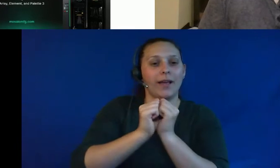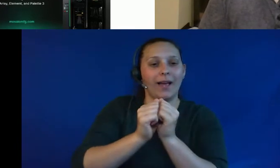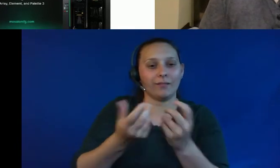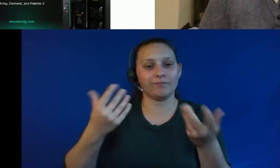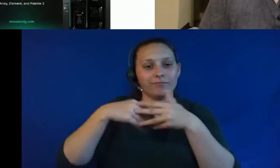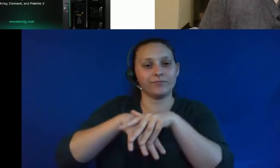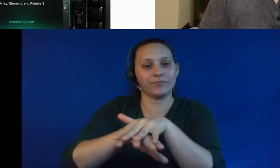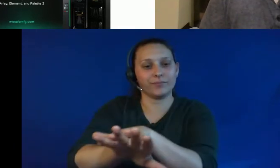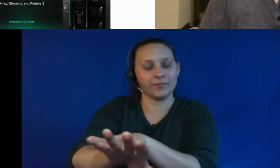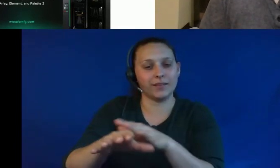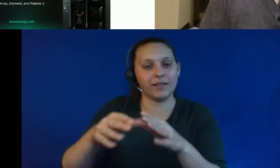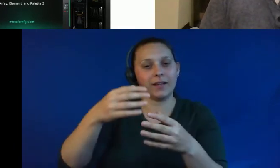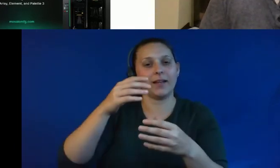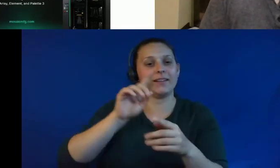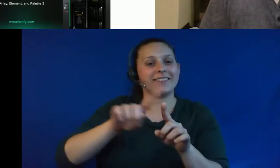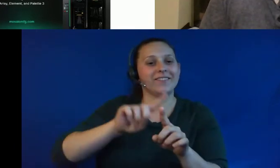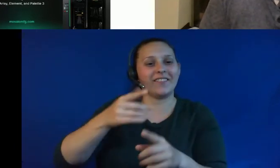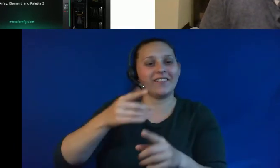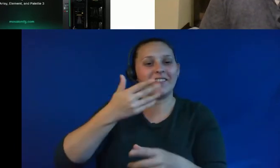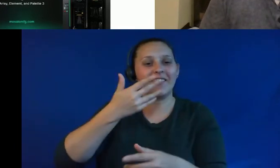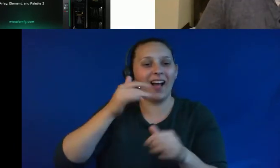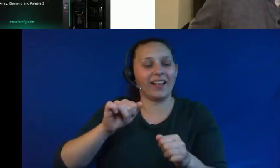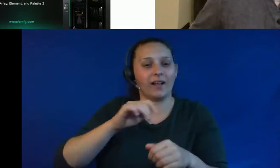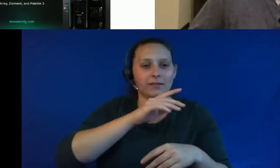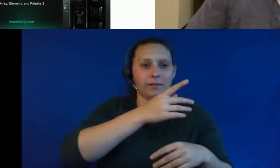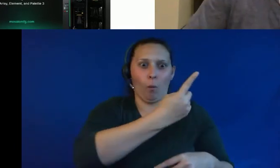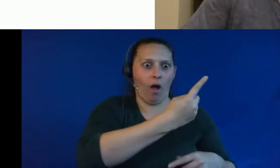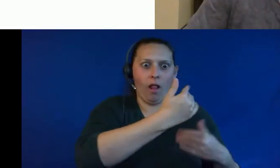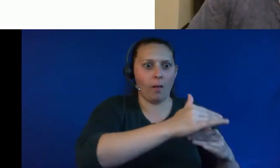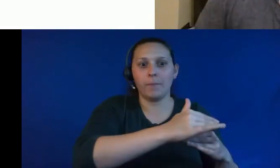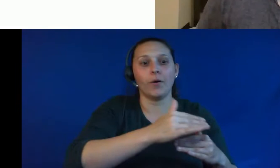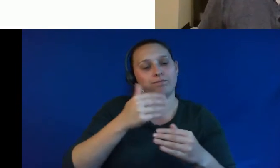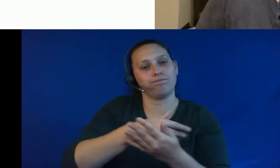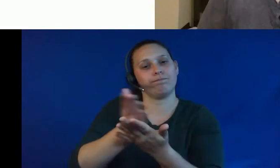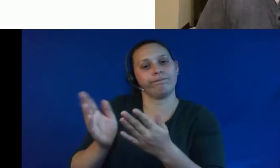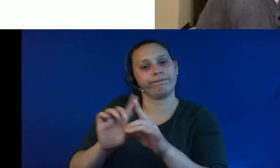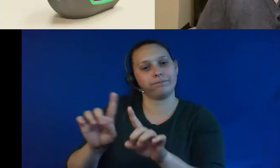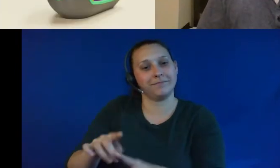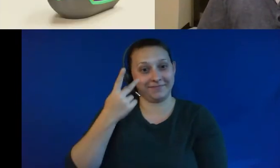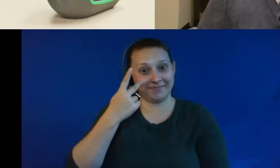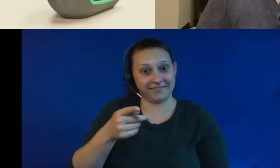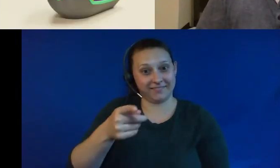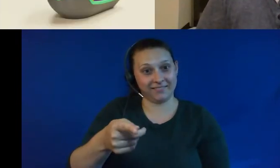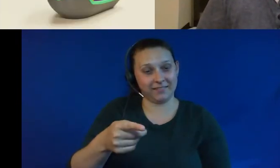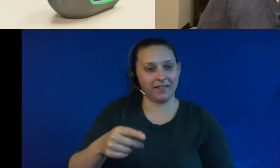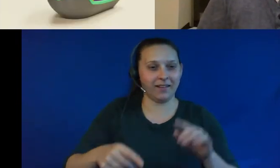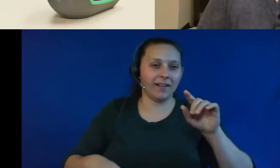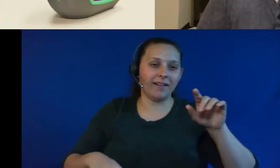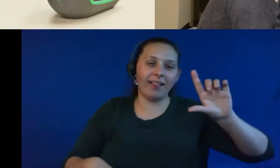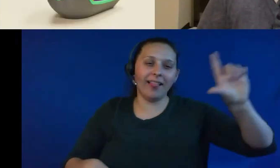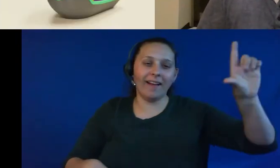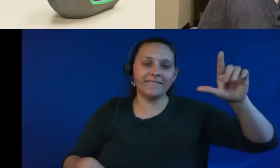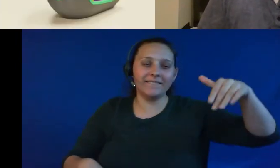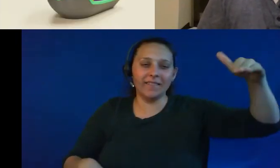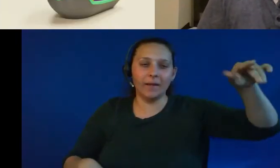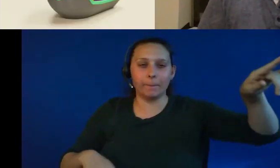it into your printer so that you can get multiple colors instead of just a single color. So as an example, you can see on the top left, that's what you would see with